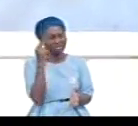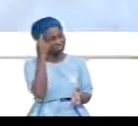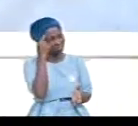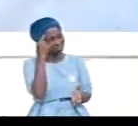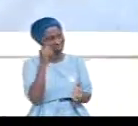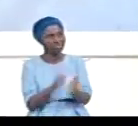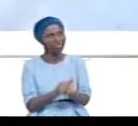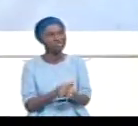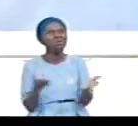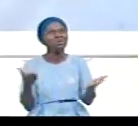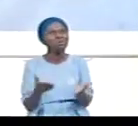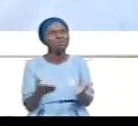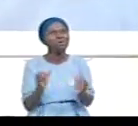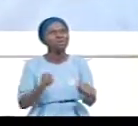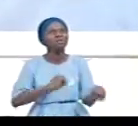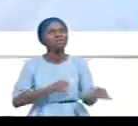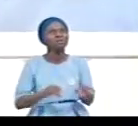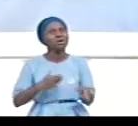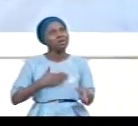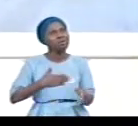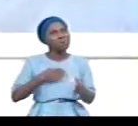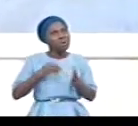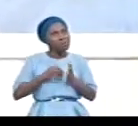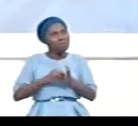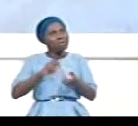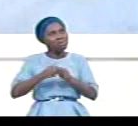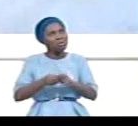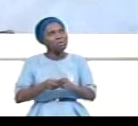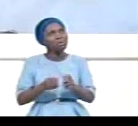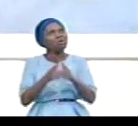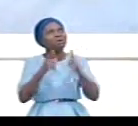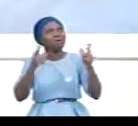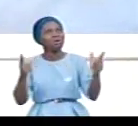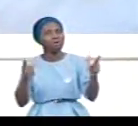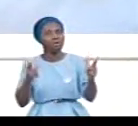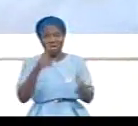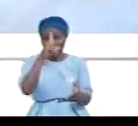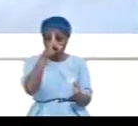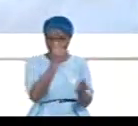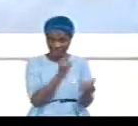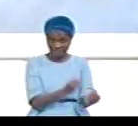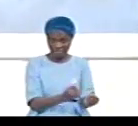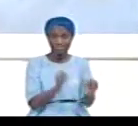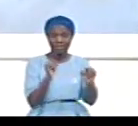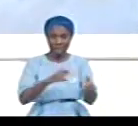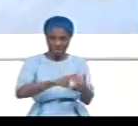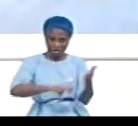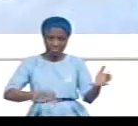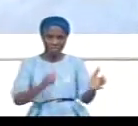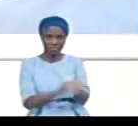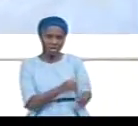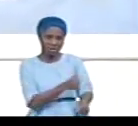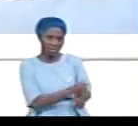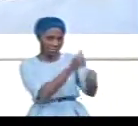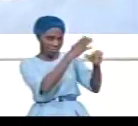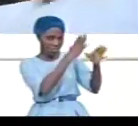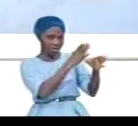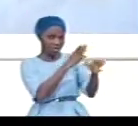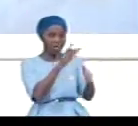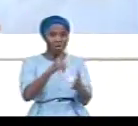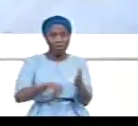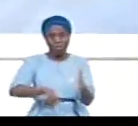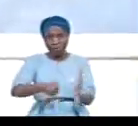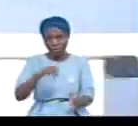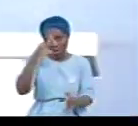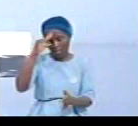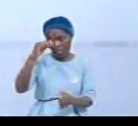My problems are too great. Faith will remove the mountain. And what the other men in the past, the women in